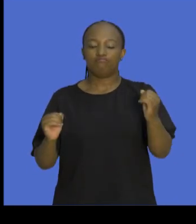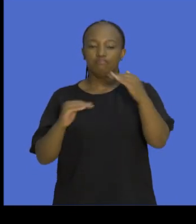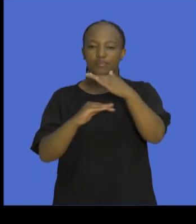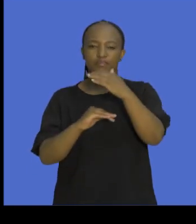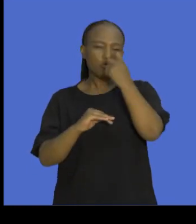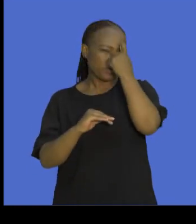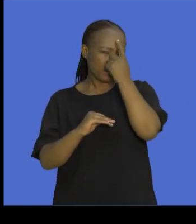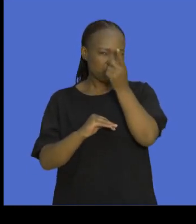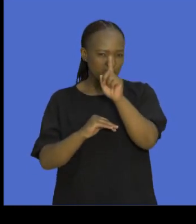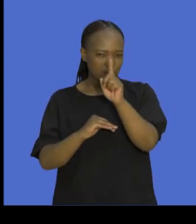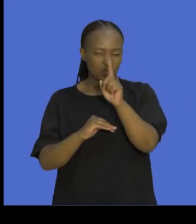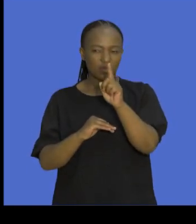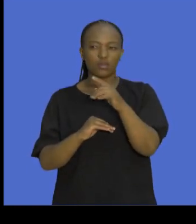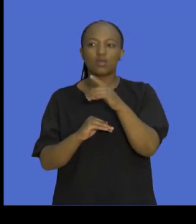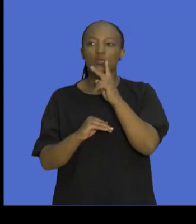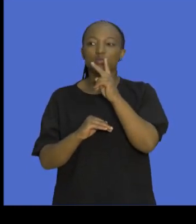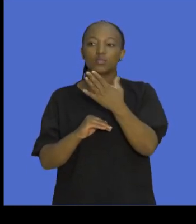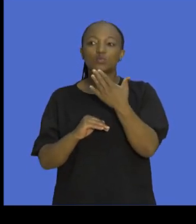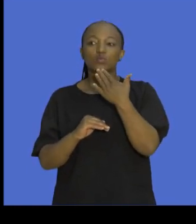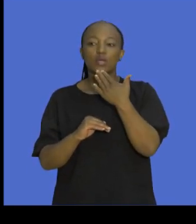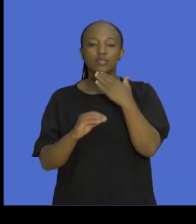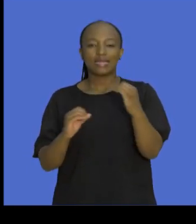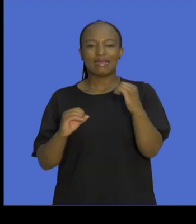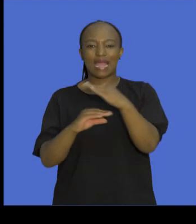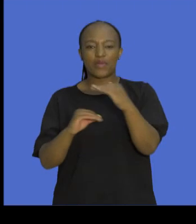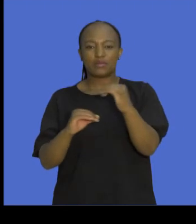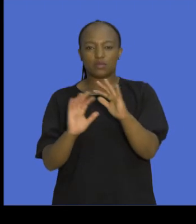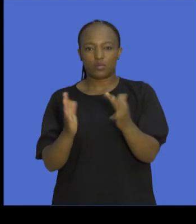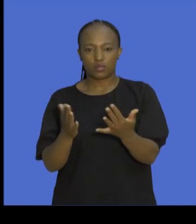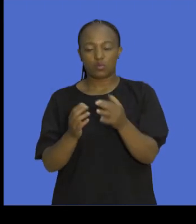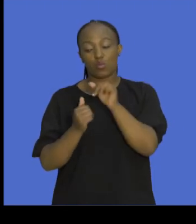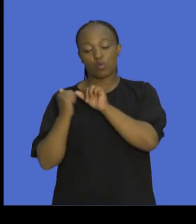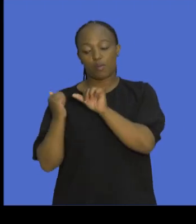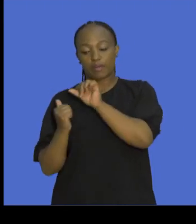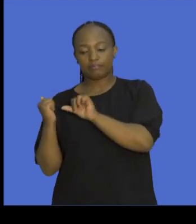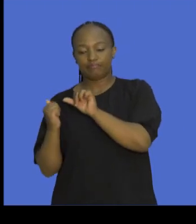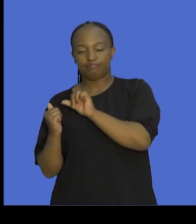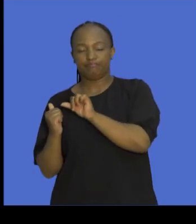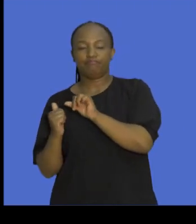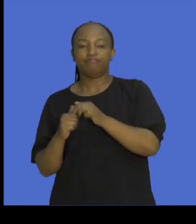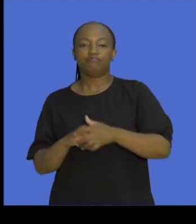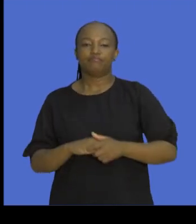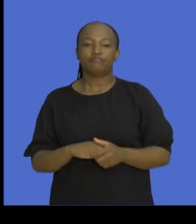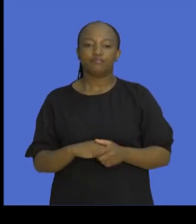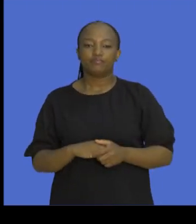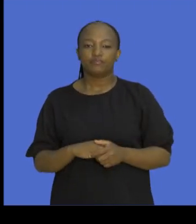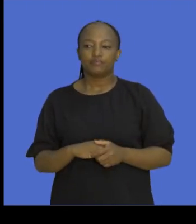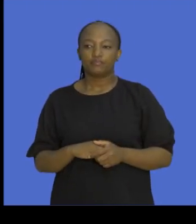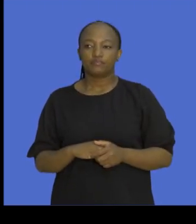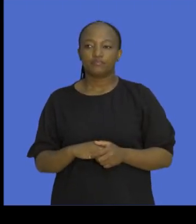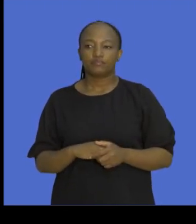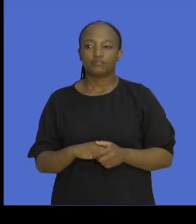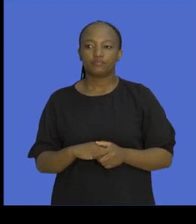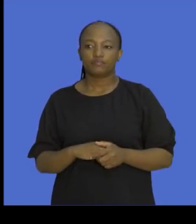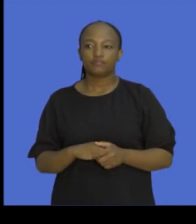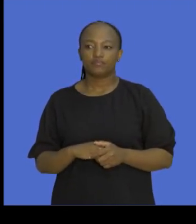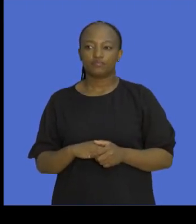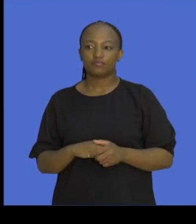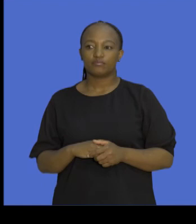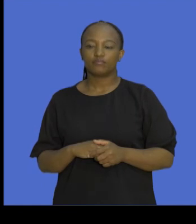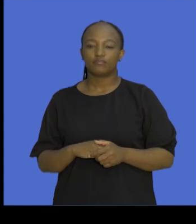let's think about what do you notice about the current in the circuit. Okay, if we can go back to that circuit,